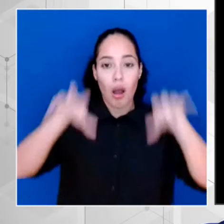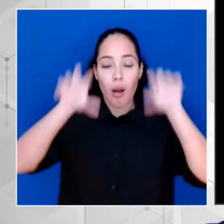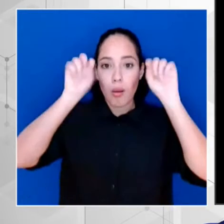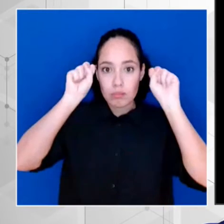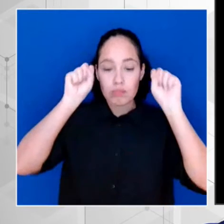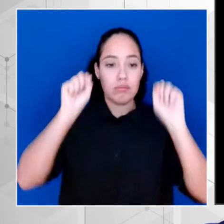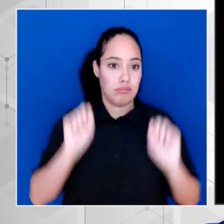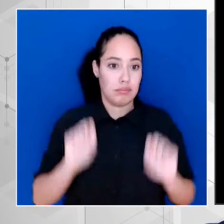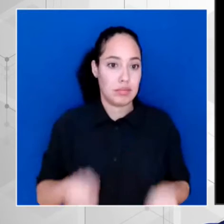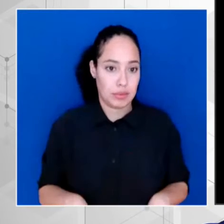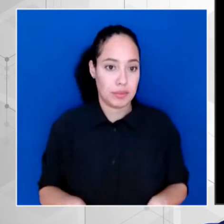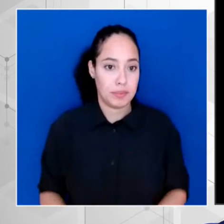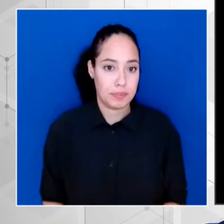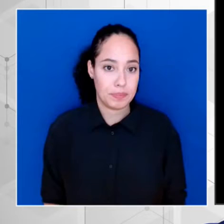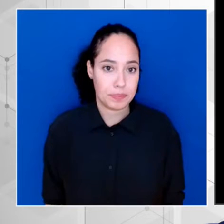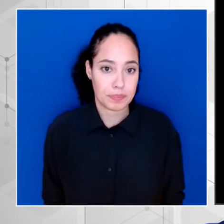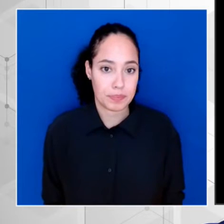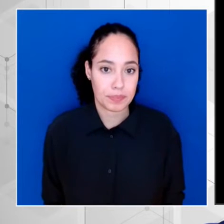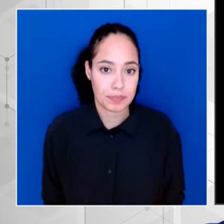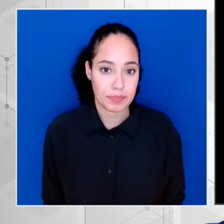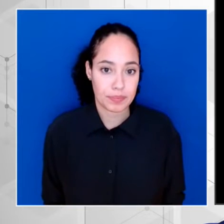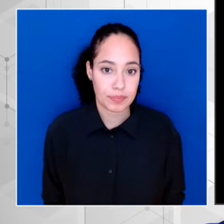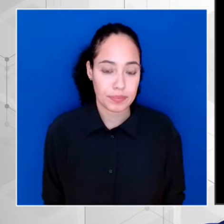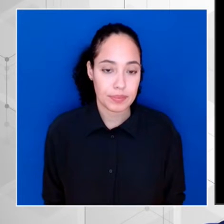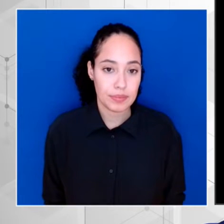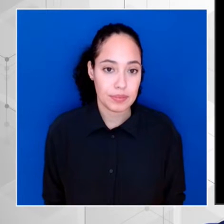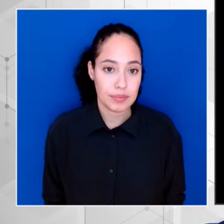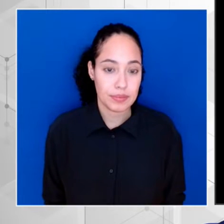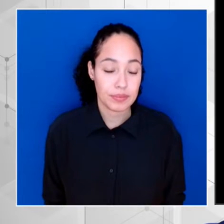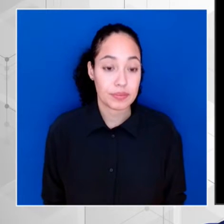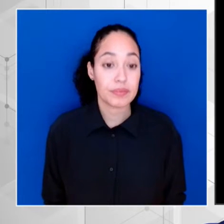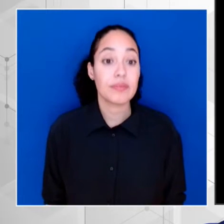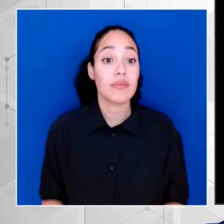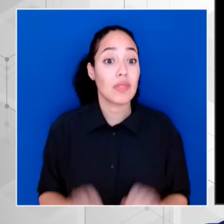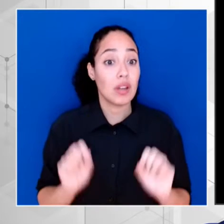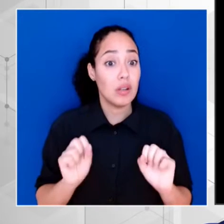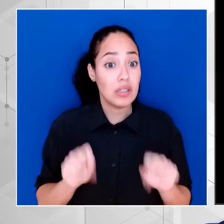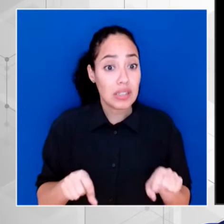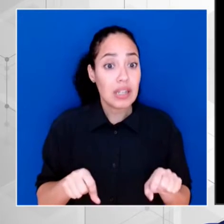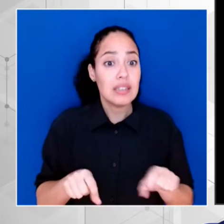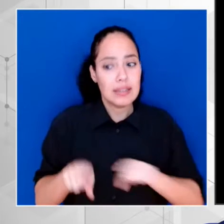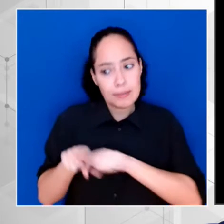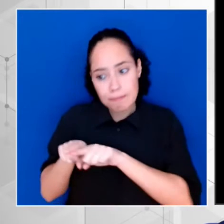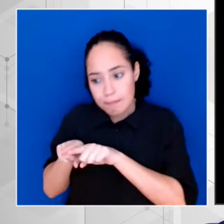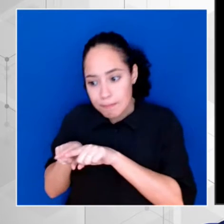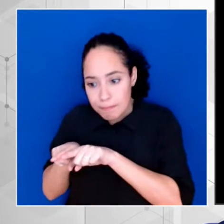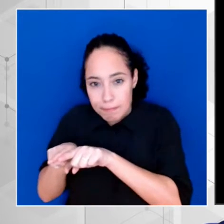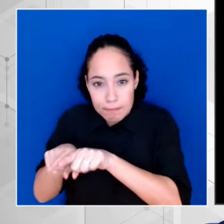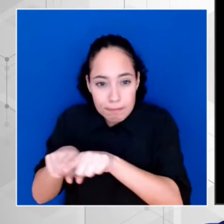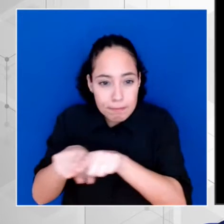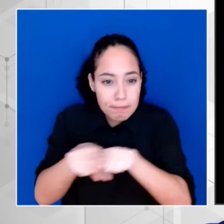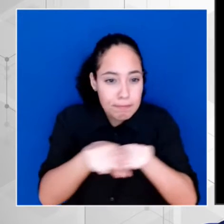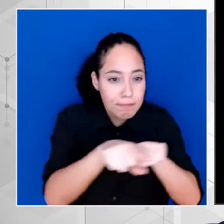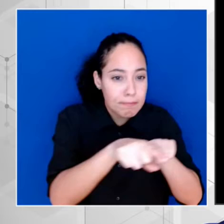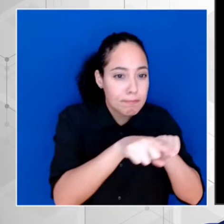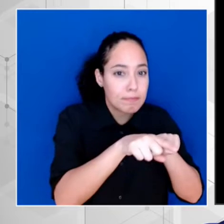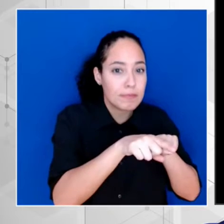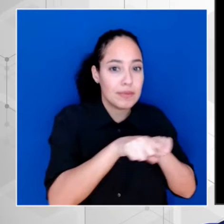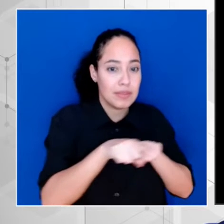Use consistency and industry standards, or at least a very intuitive UI elements and terminology.